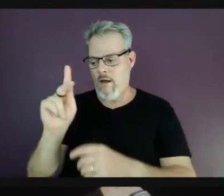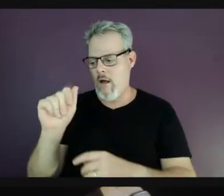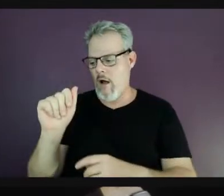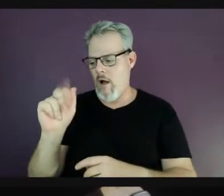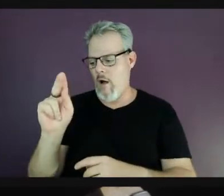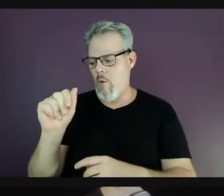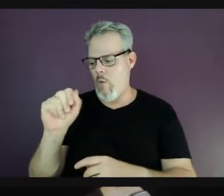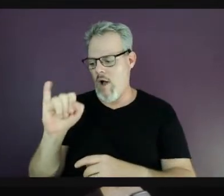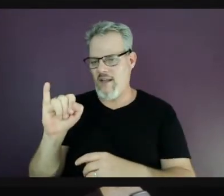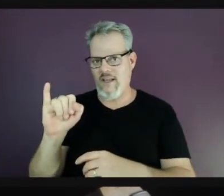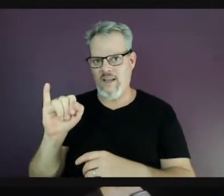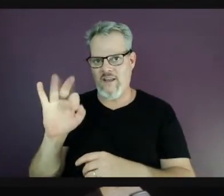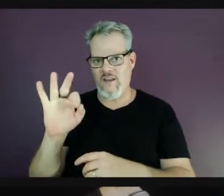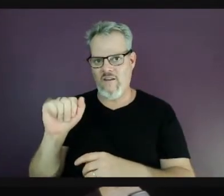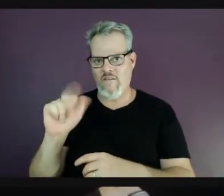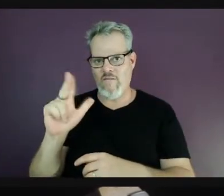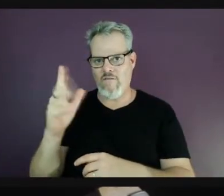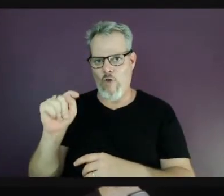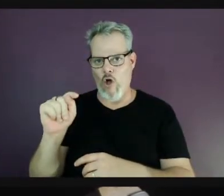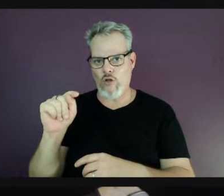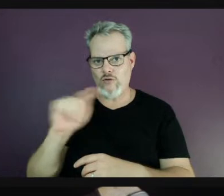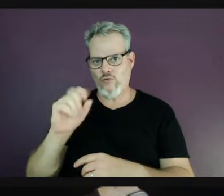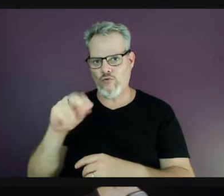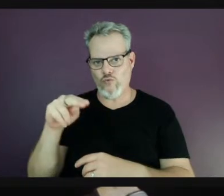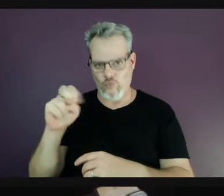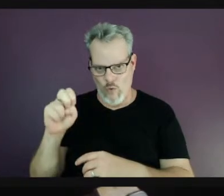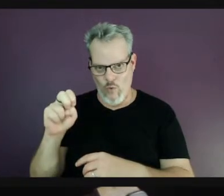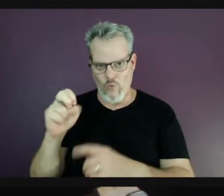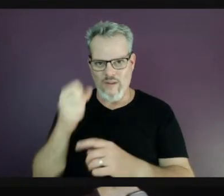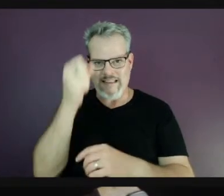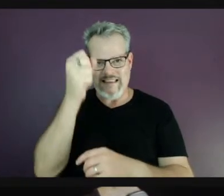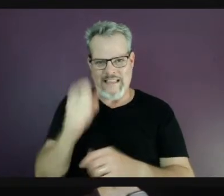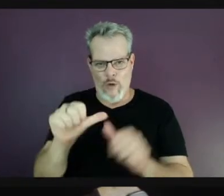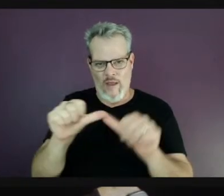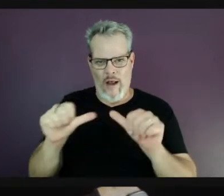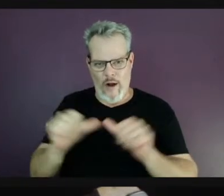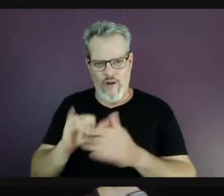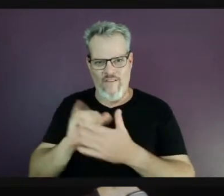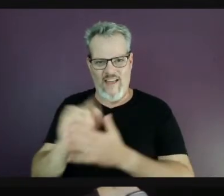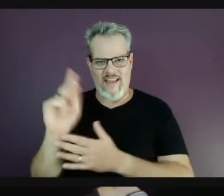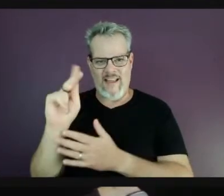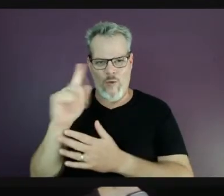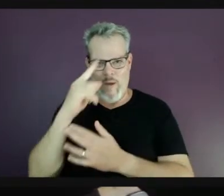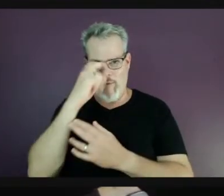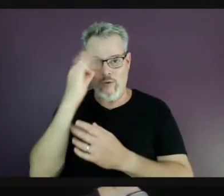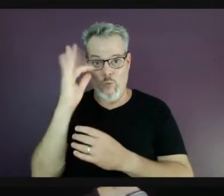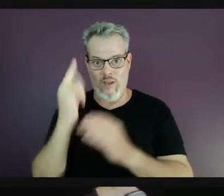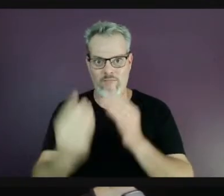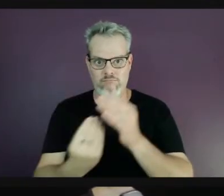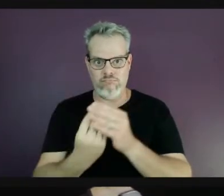adjustment of the whole south flank of Kilauea as a result of this refilling of the caldera area.